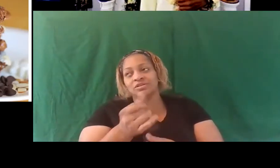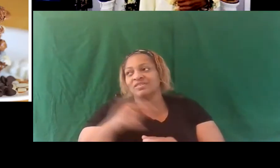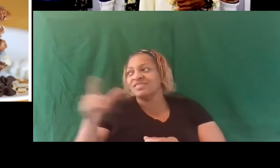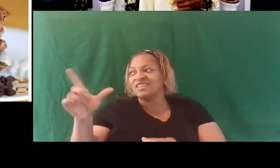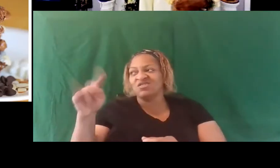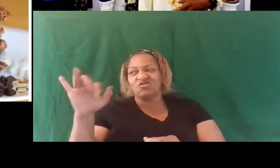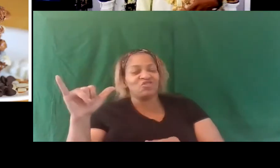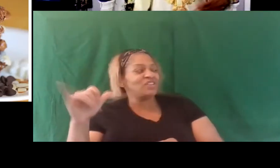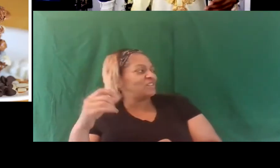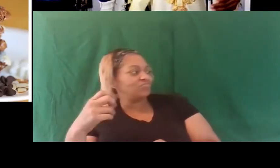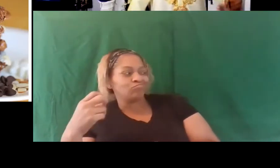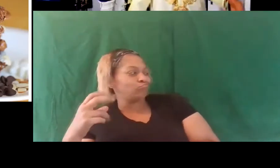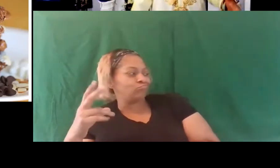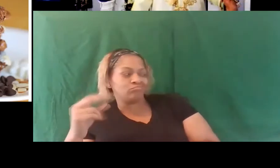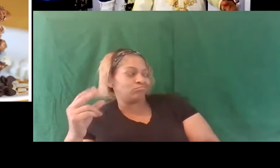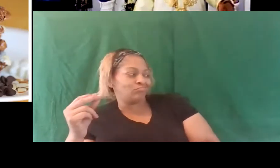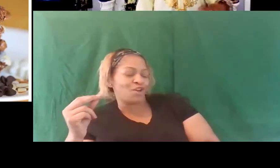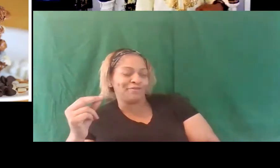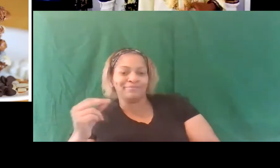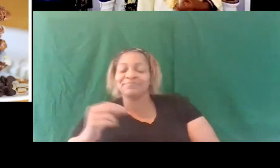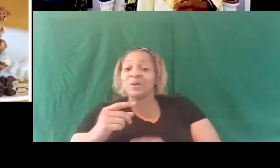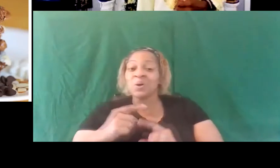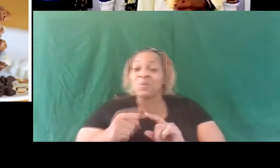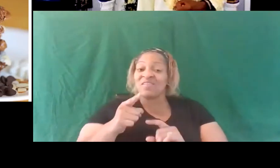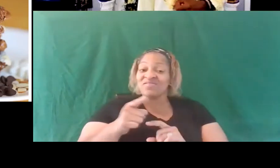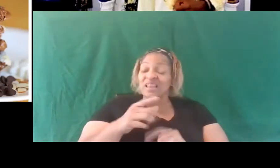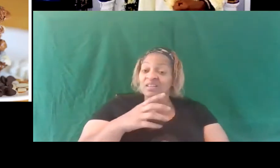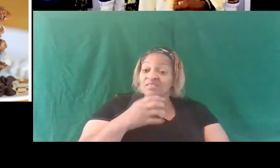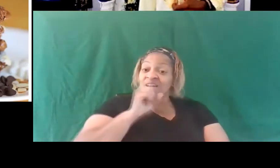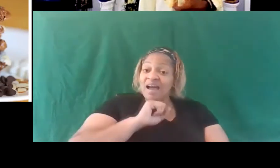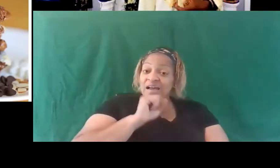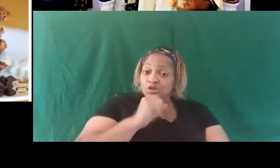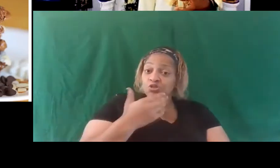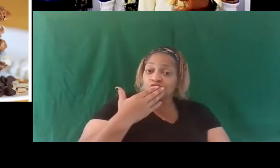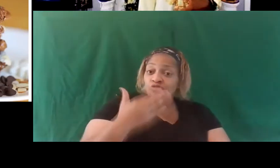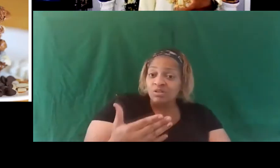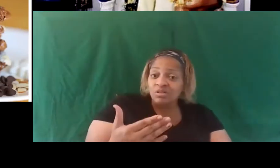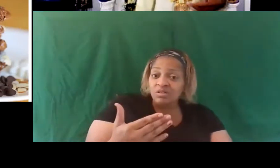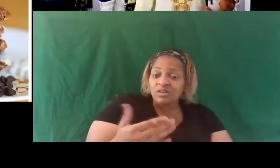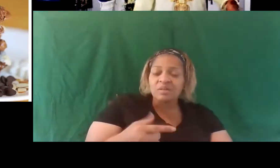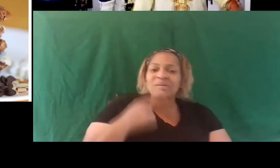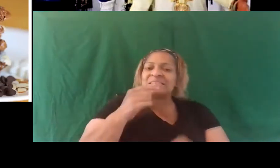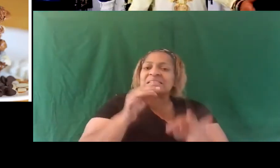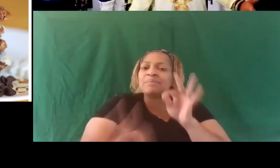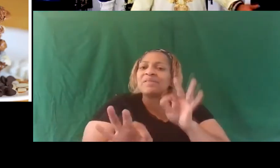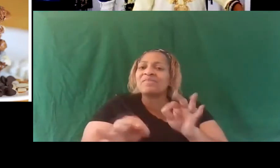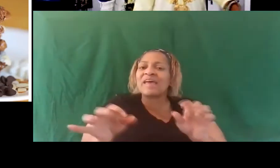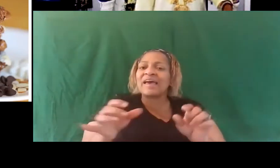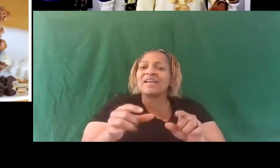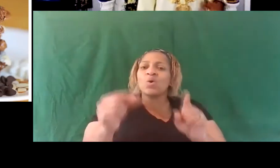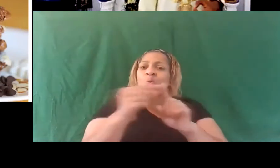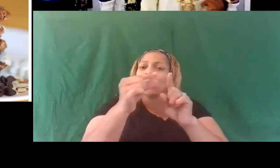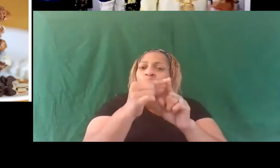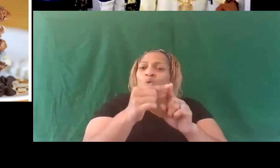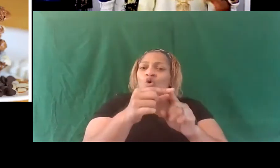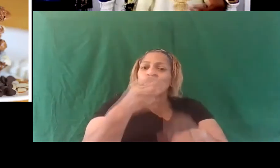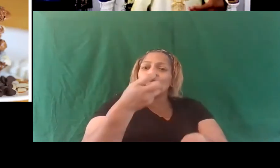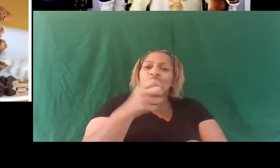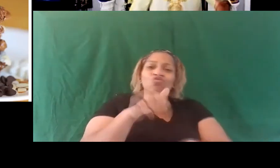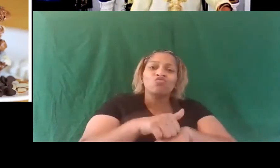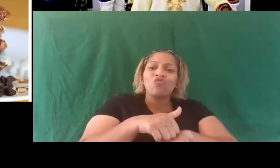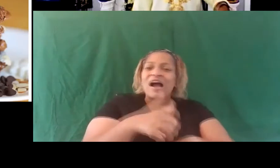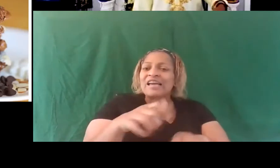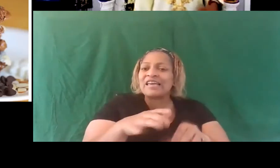no. Simply saying a rocky road, simply saying a difficult situation, simply saying